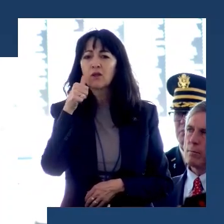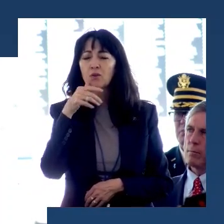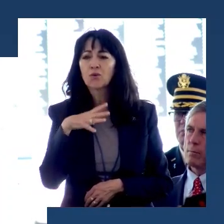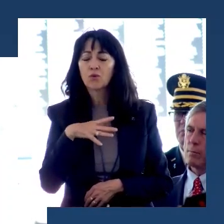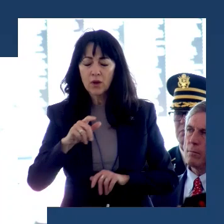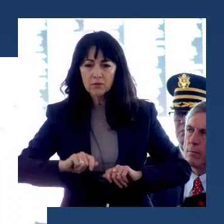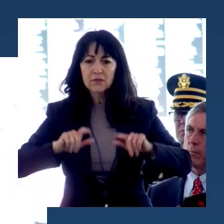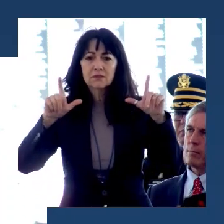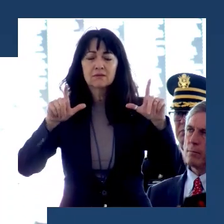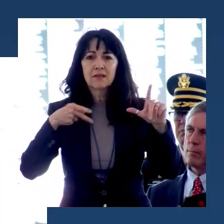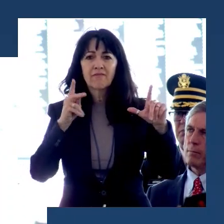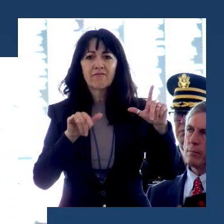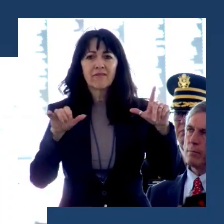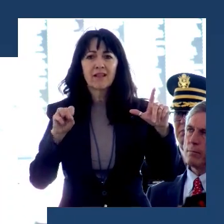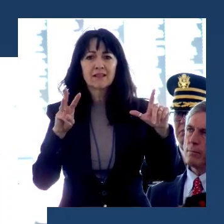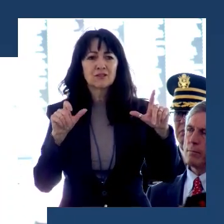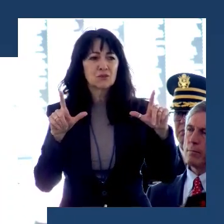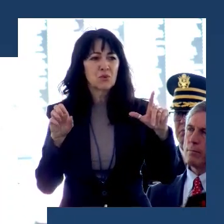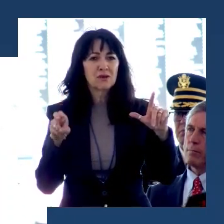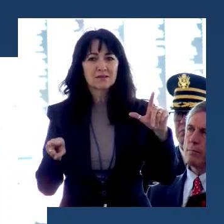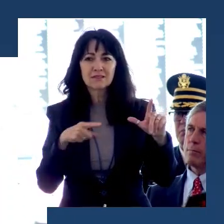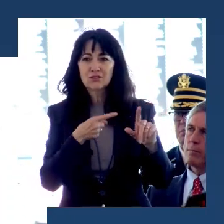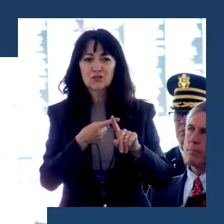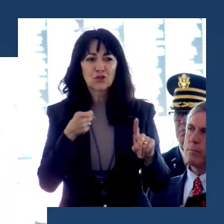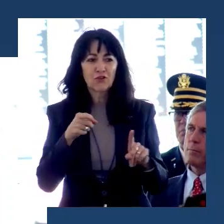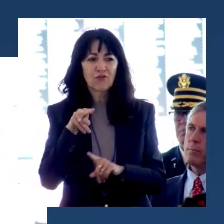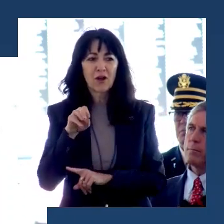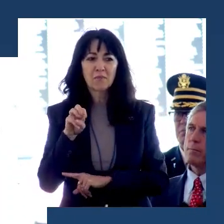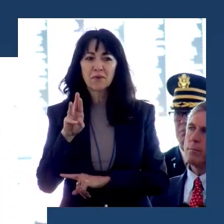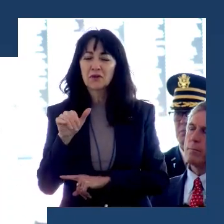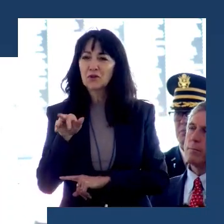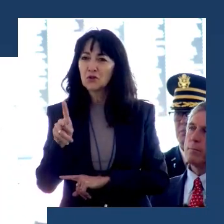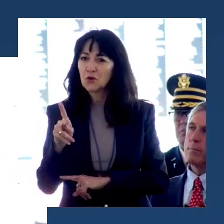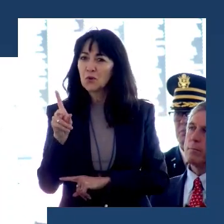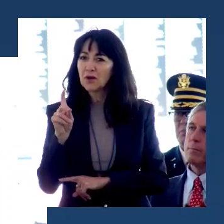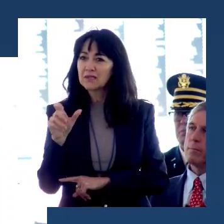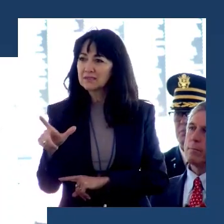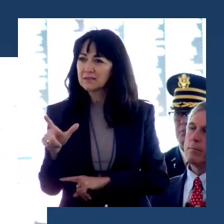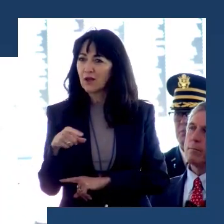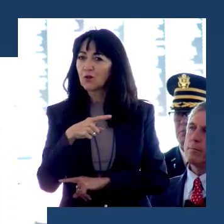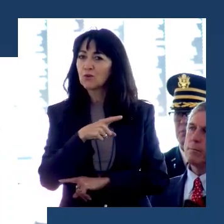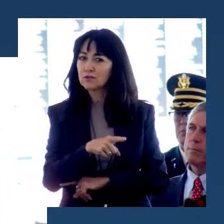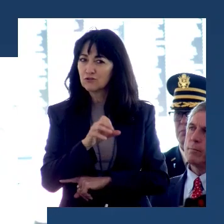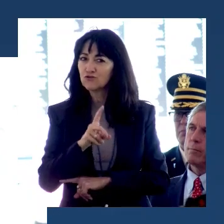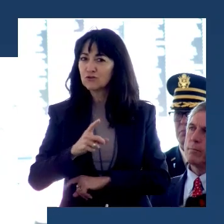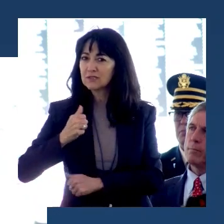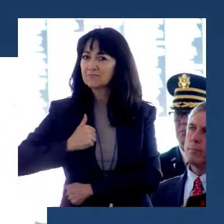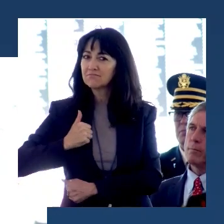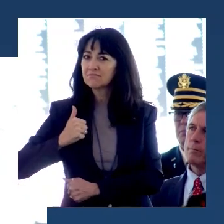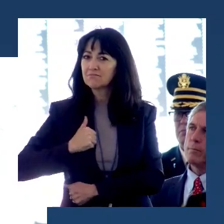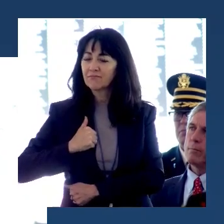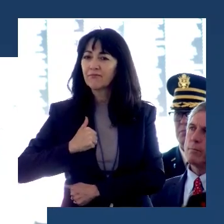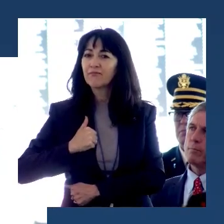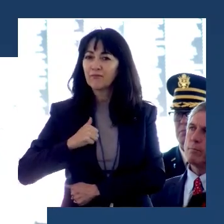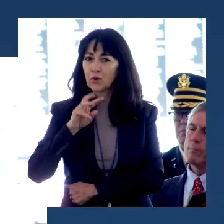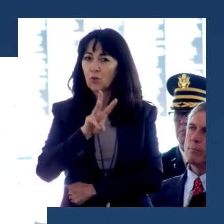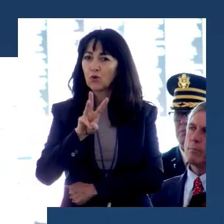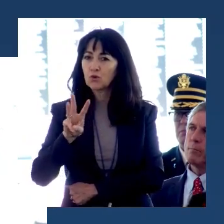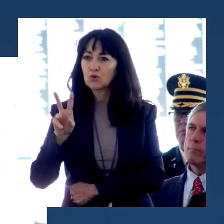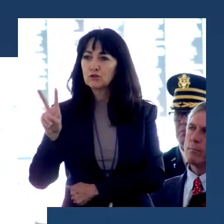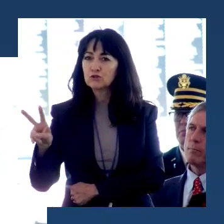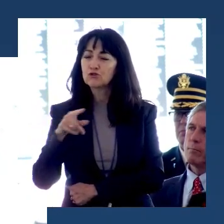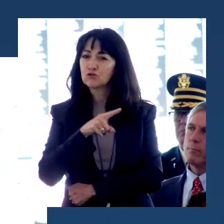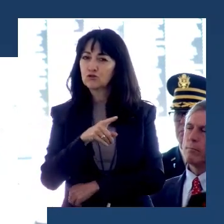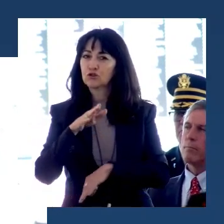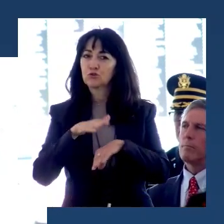came Phyllis Wilson. She's from Newark, Delaware, and she served during World War II. She was aboard the ship,